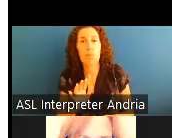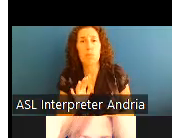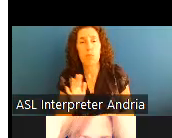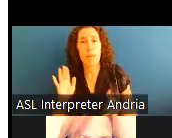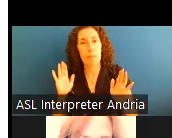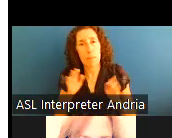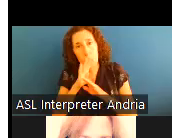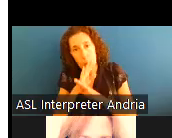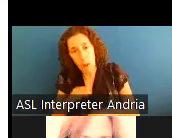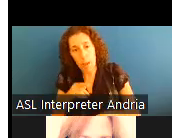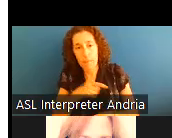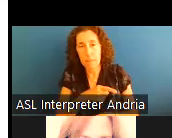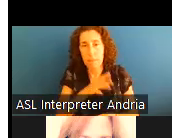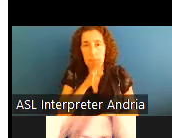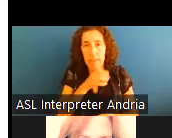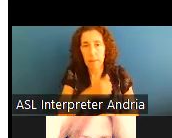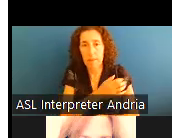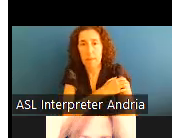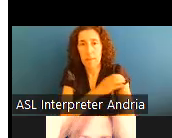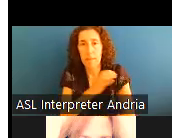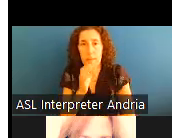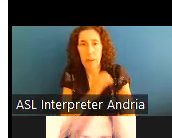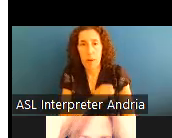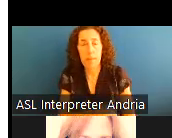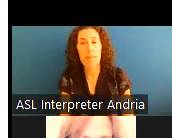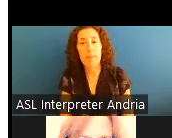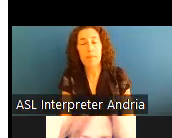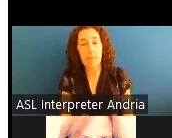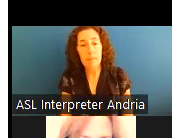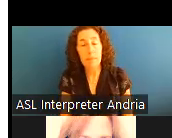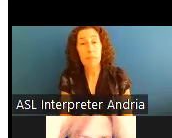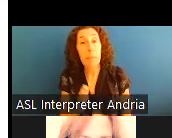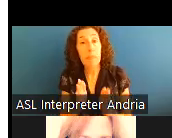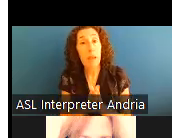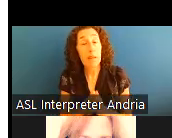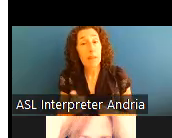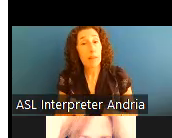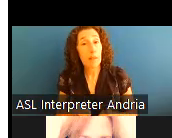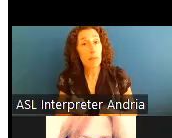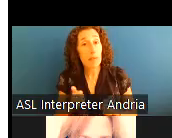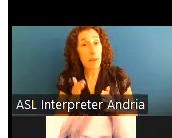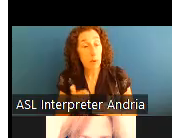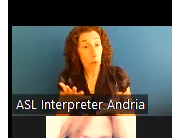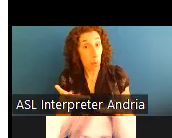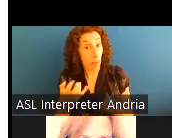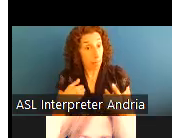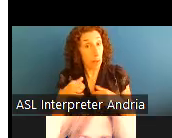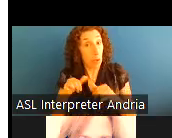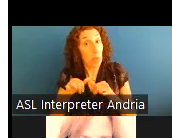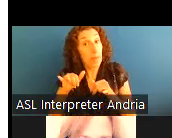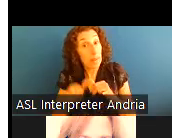It's also important to be prepared to ask the survivor if they would like for privacy or for you to stay for various parts of the